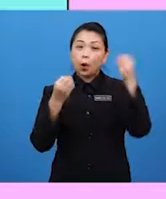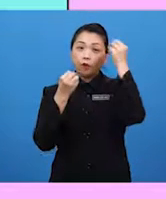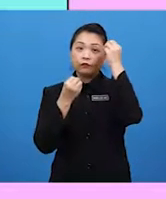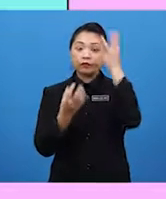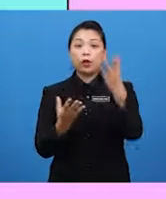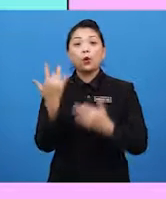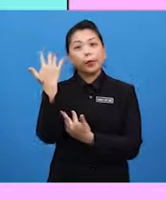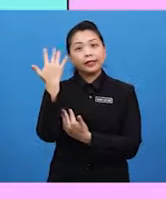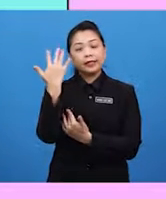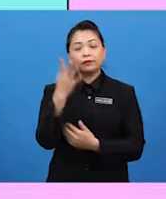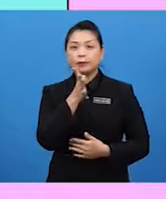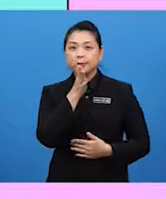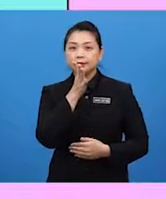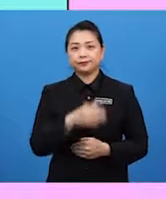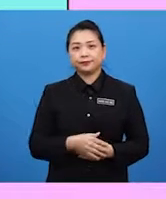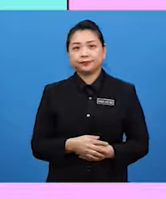for his mother.